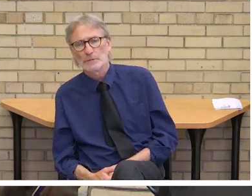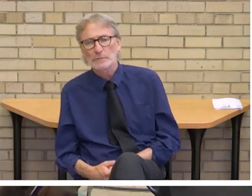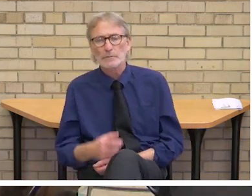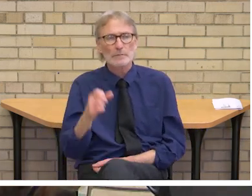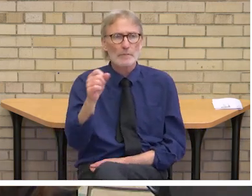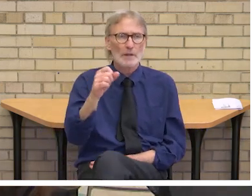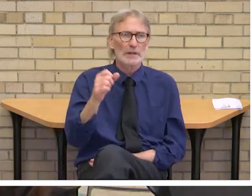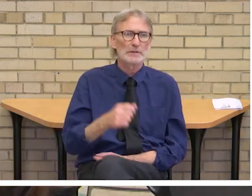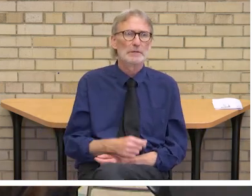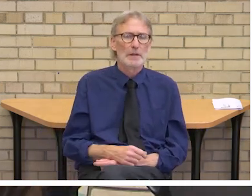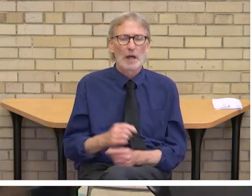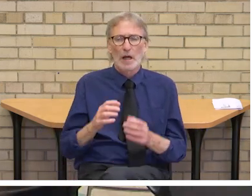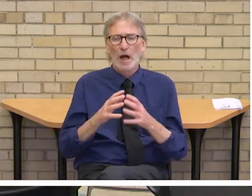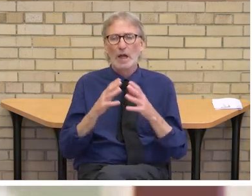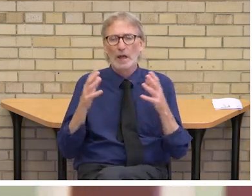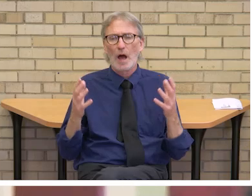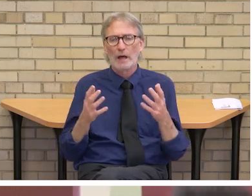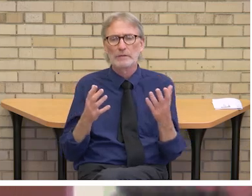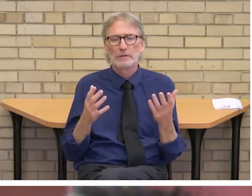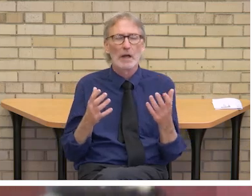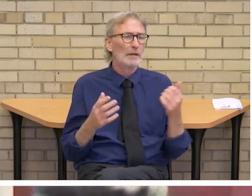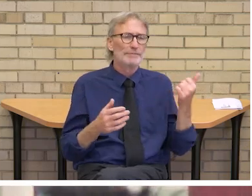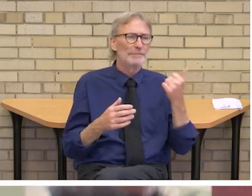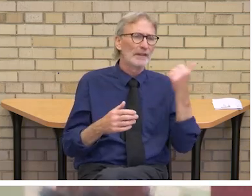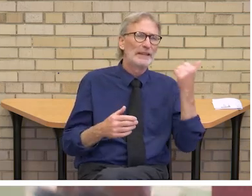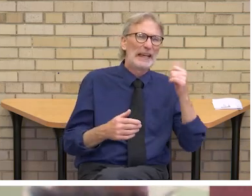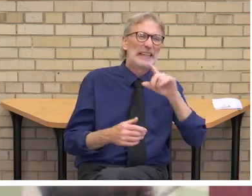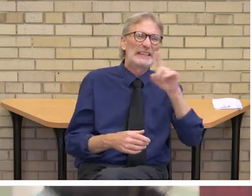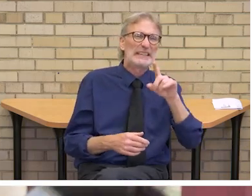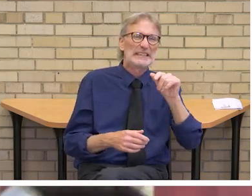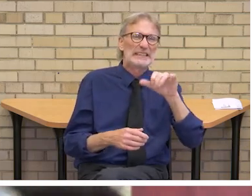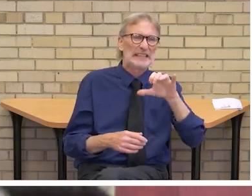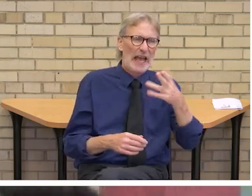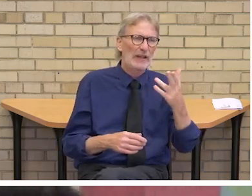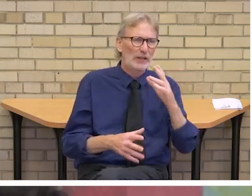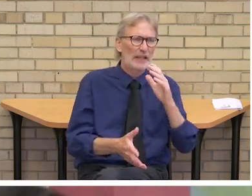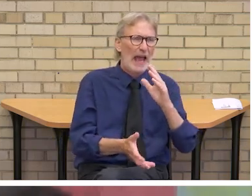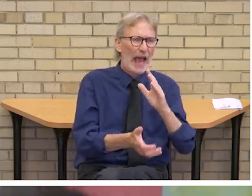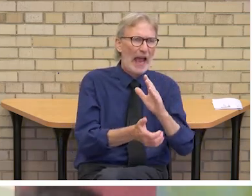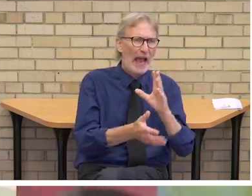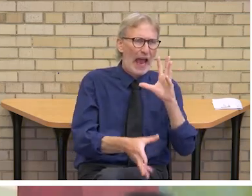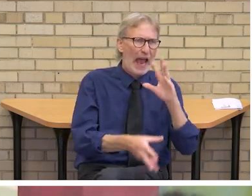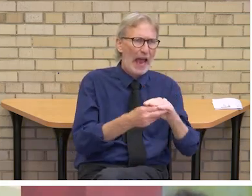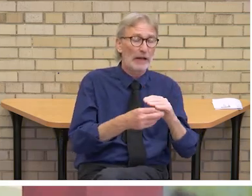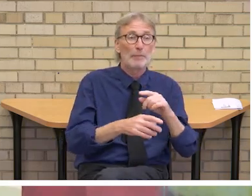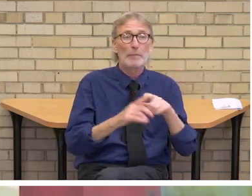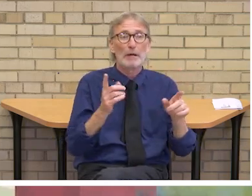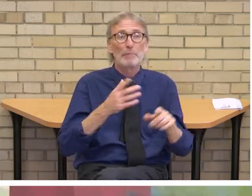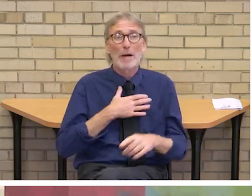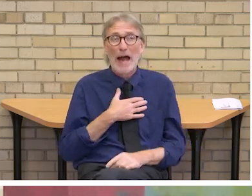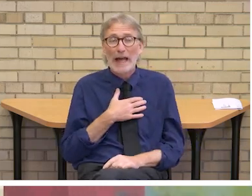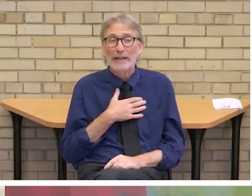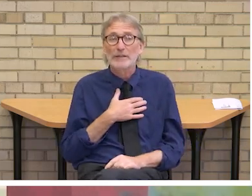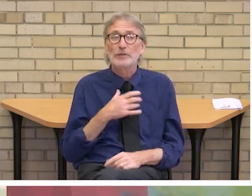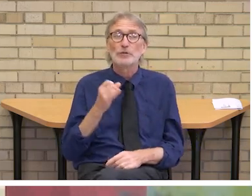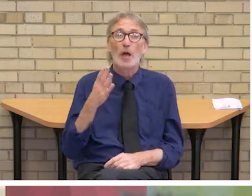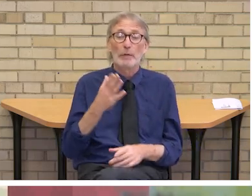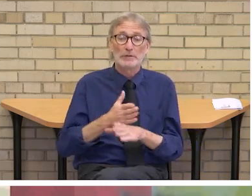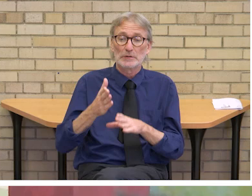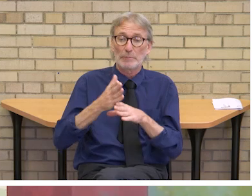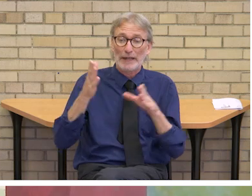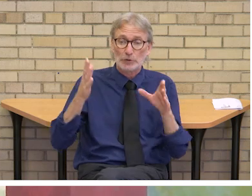So yeah, a lot of this is, I'll let Zach maybe add on to this, but my role as the infrastructure engagement specialist is to try